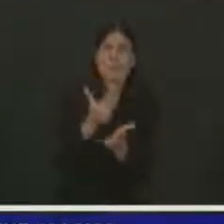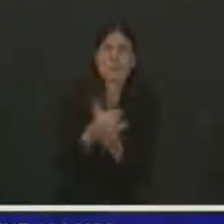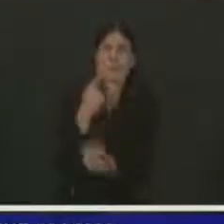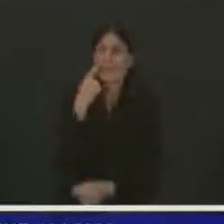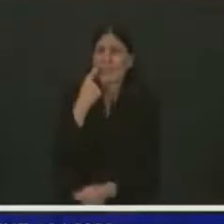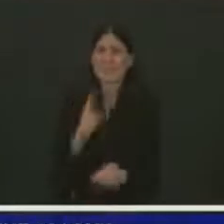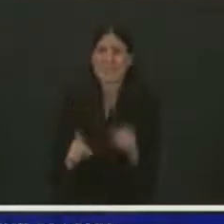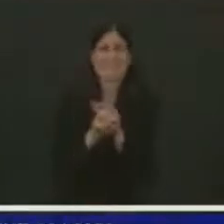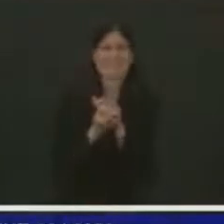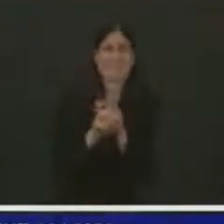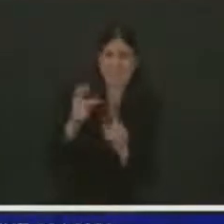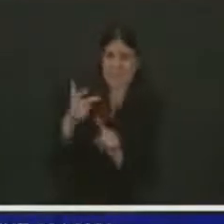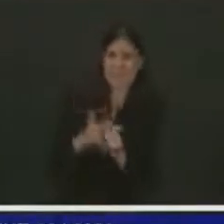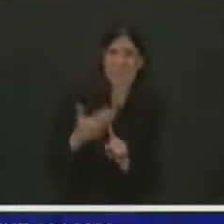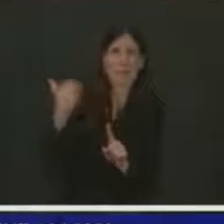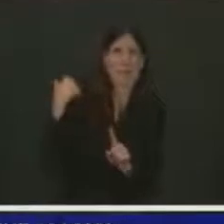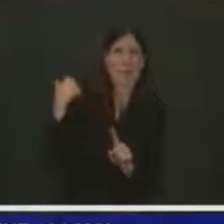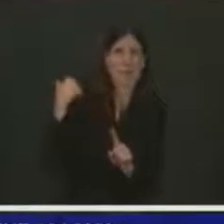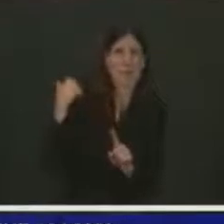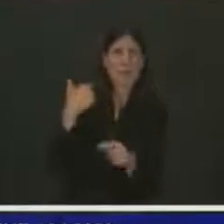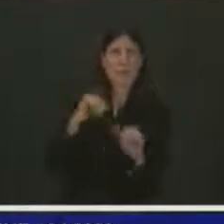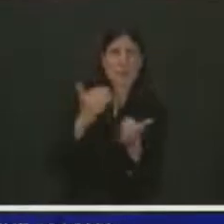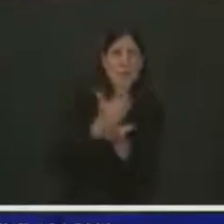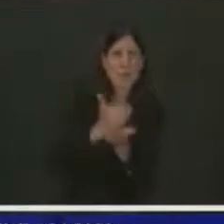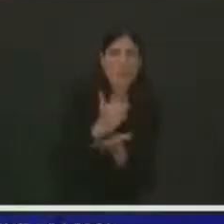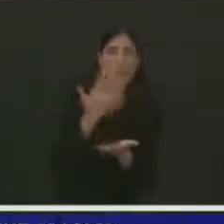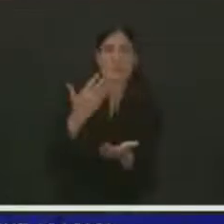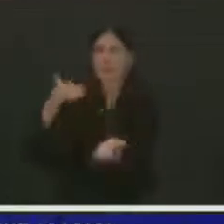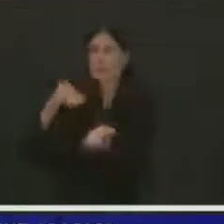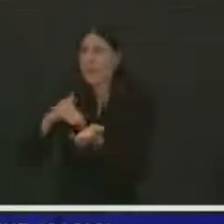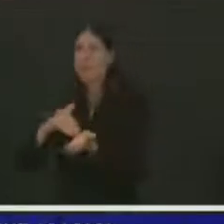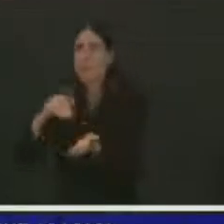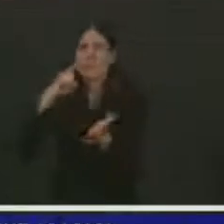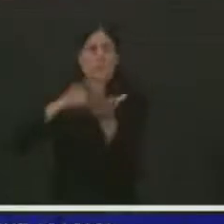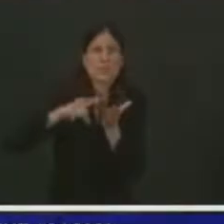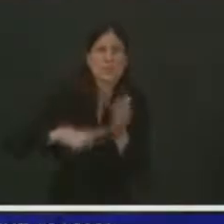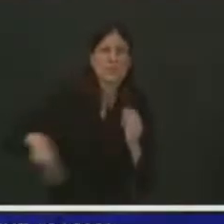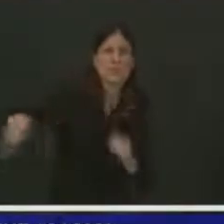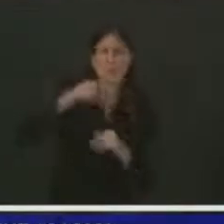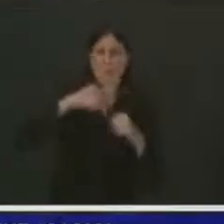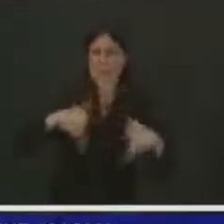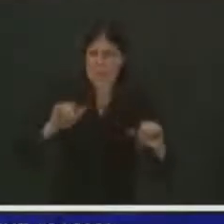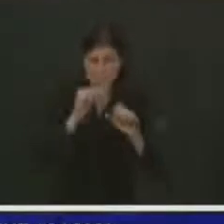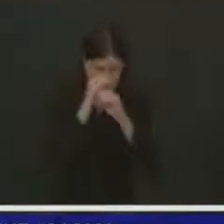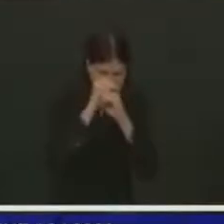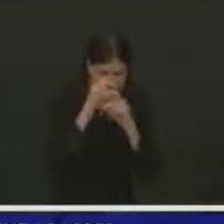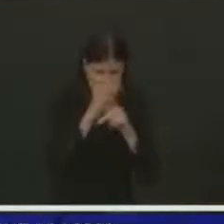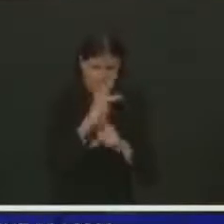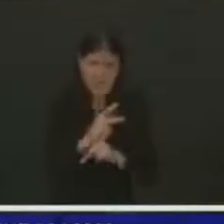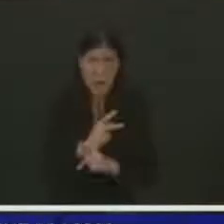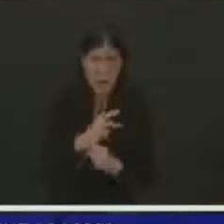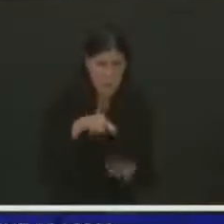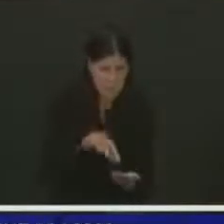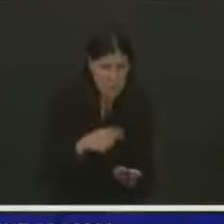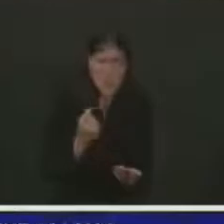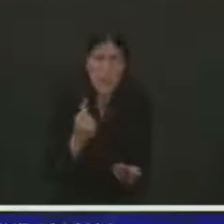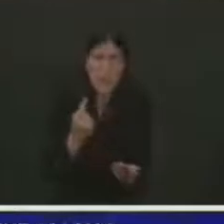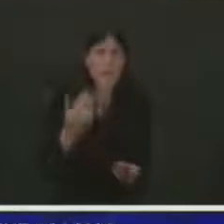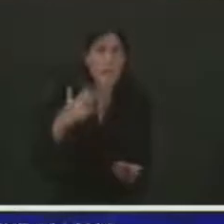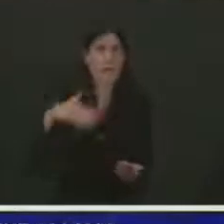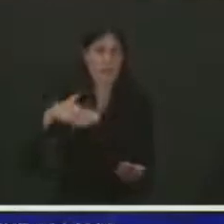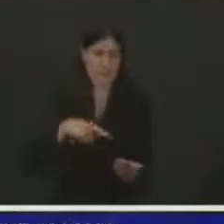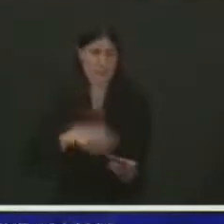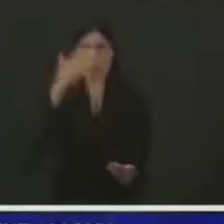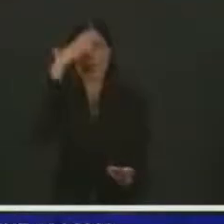nationally and internationally renowned experts, we are on the front lines of getting the data information that help us